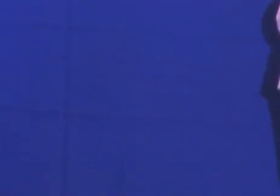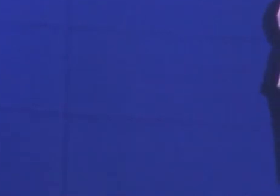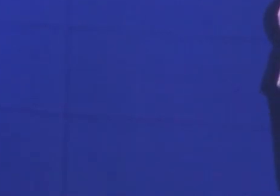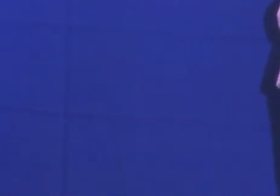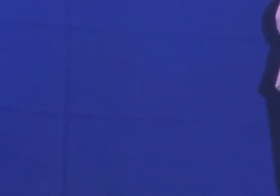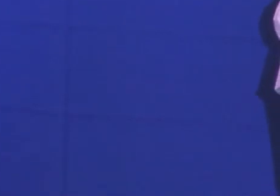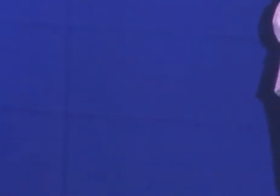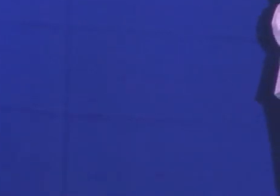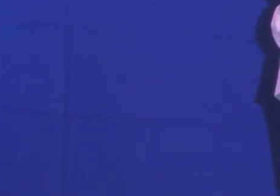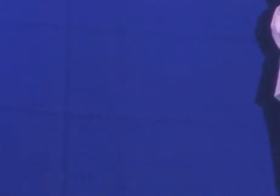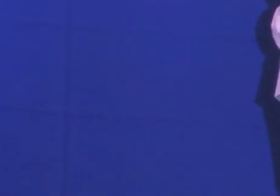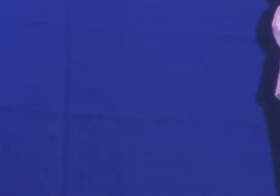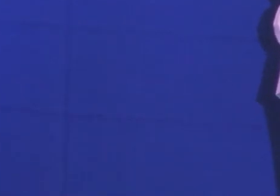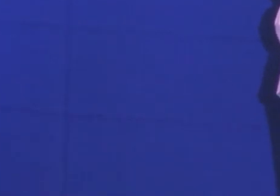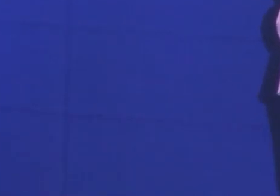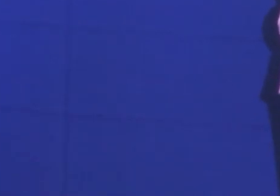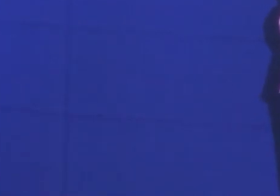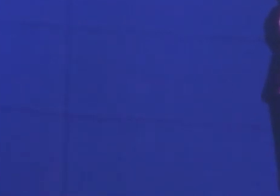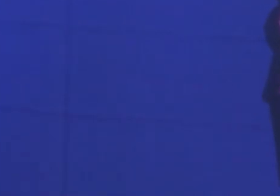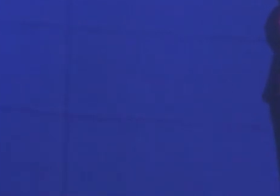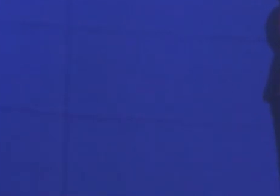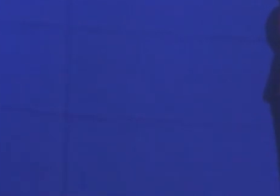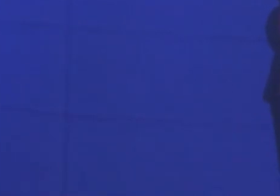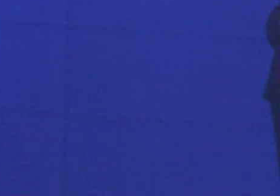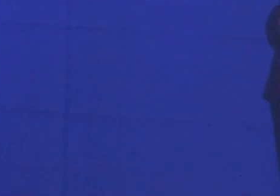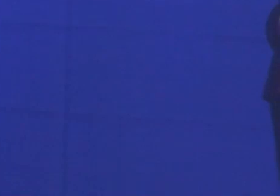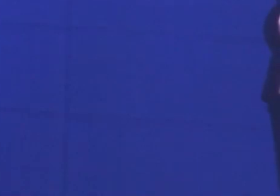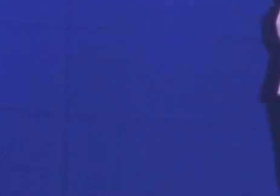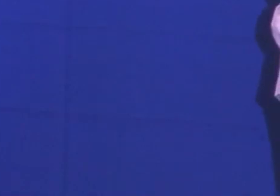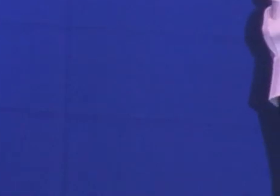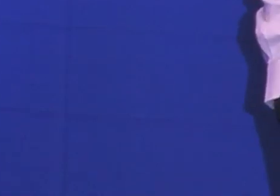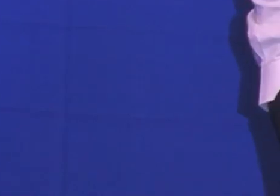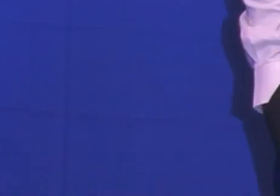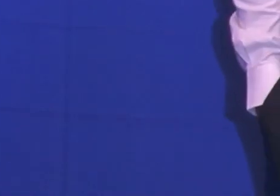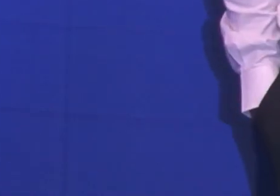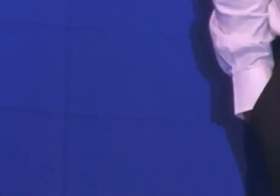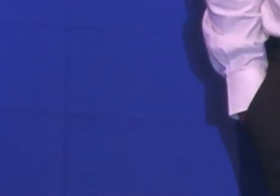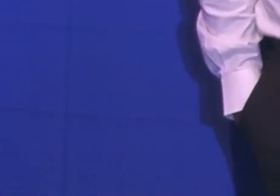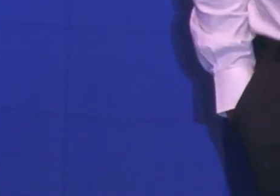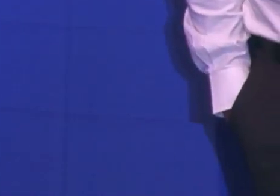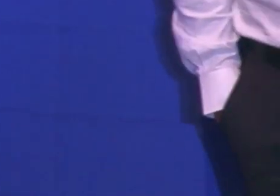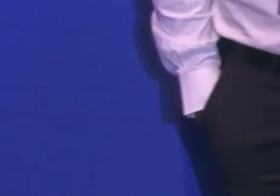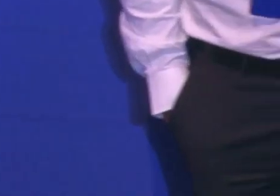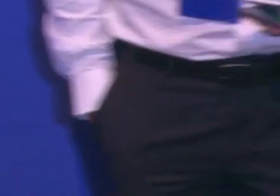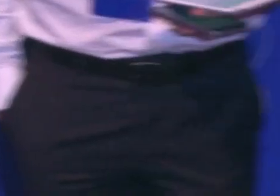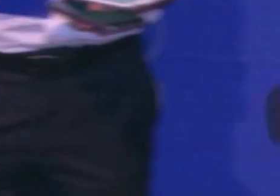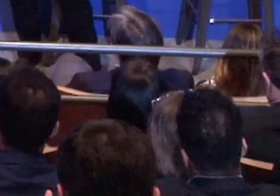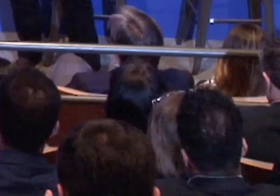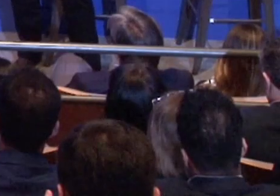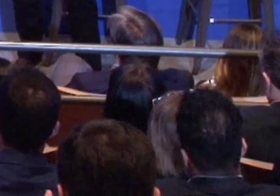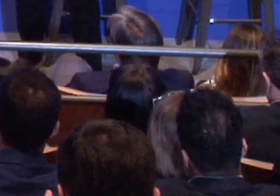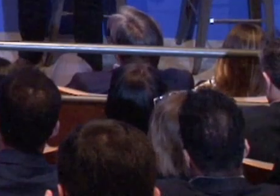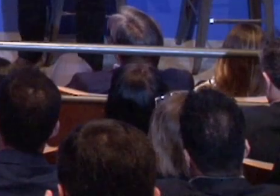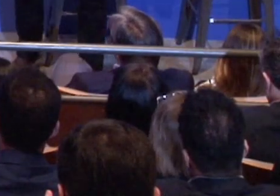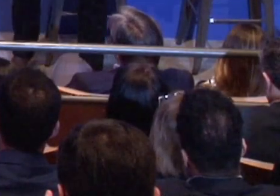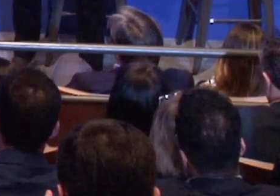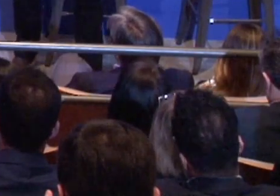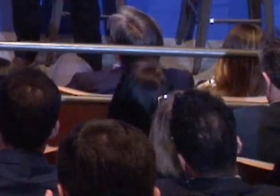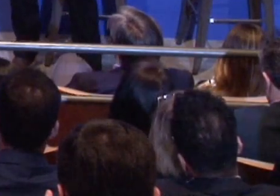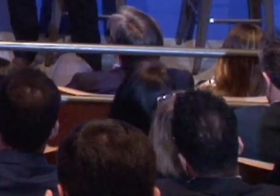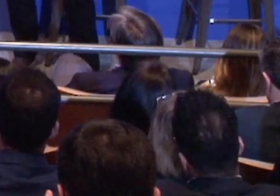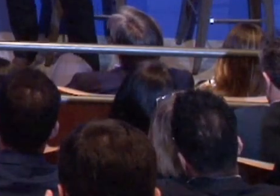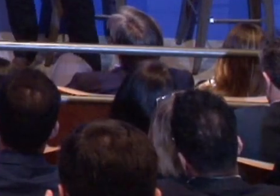externalities for basic research and not application. And just to